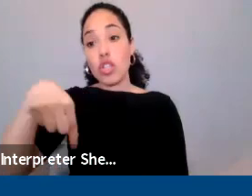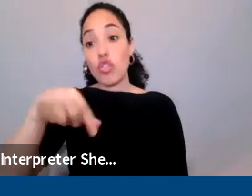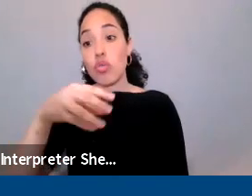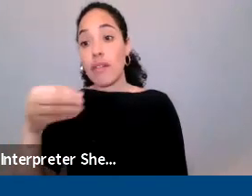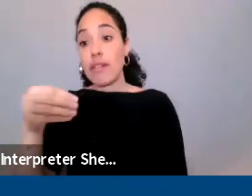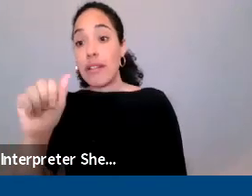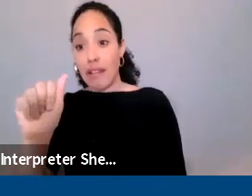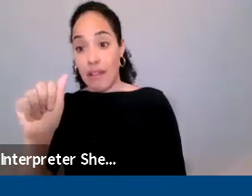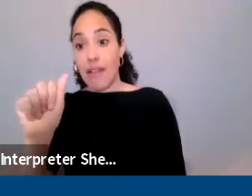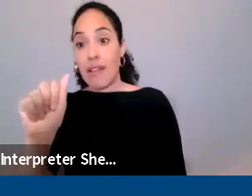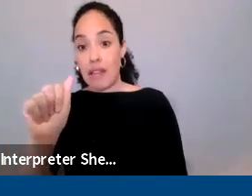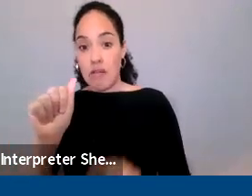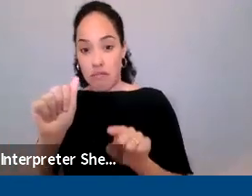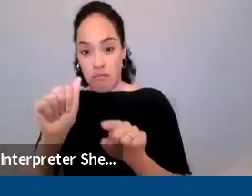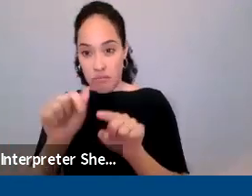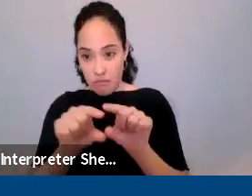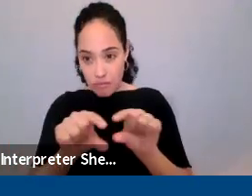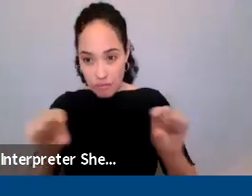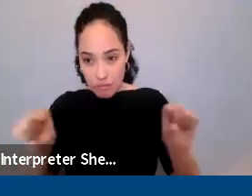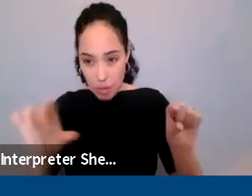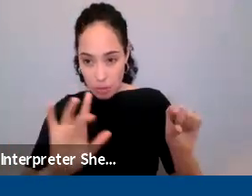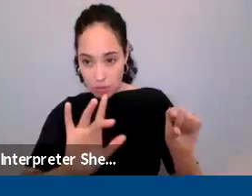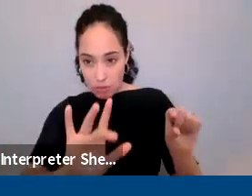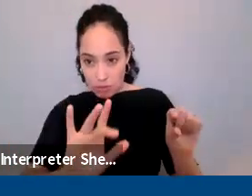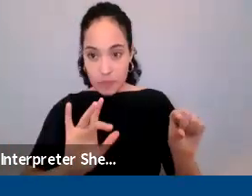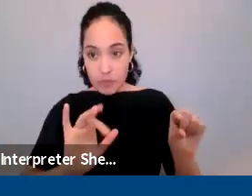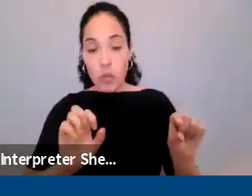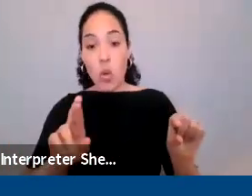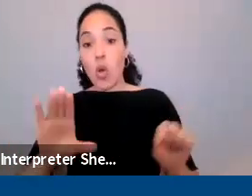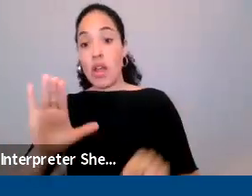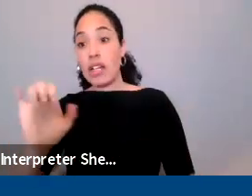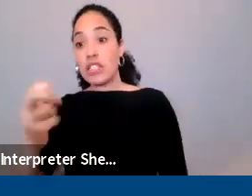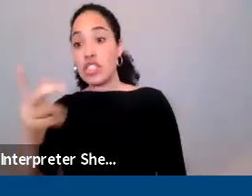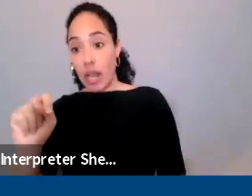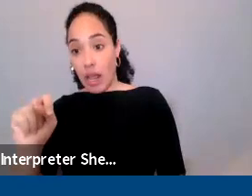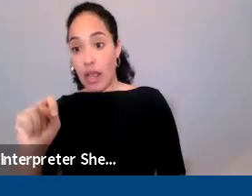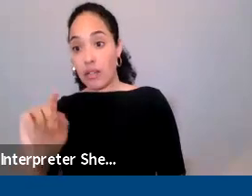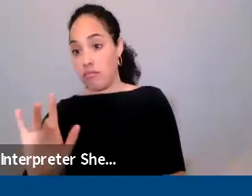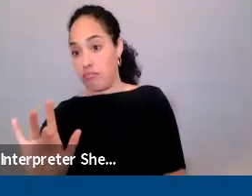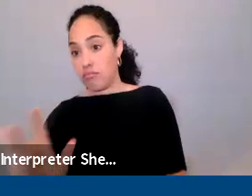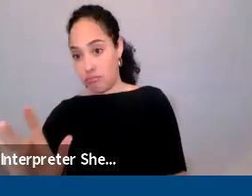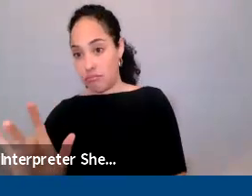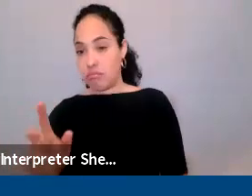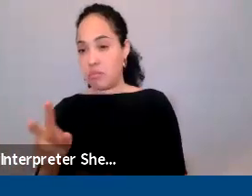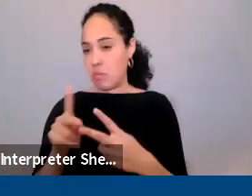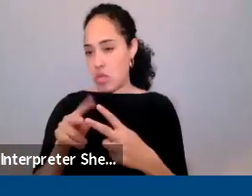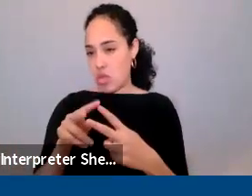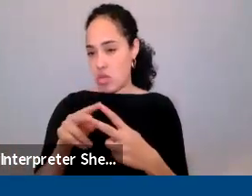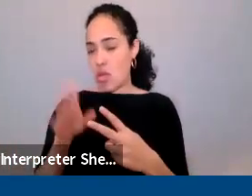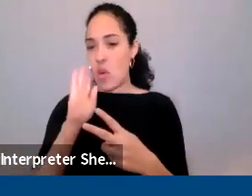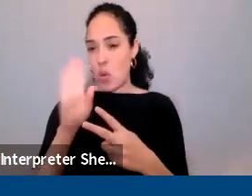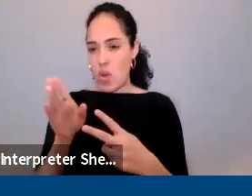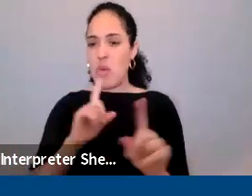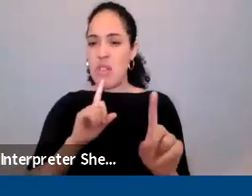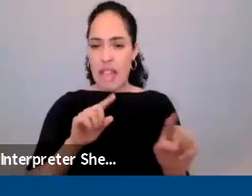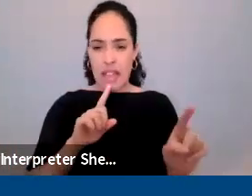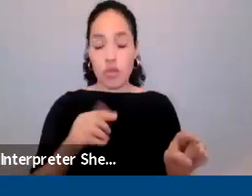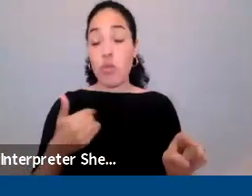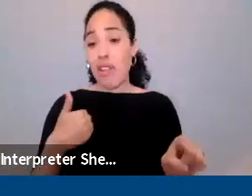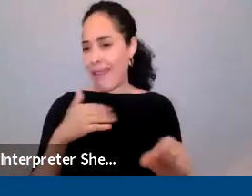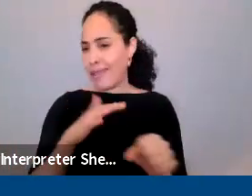or in the comments, or sorry, the chat box, and we will get to it. We have plenty of time